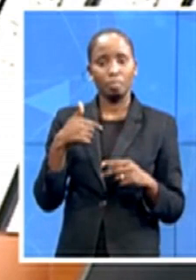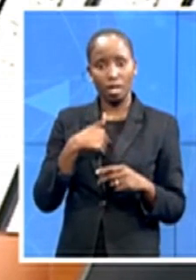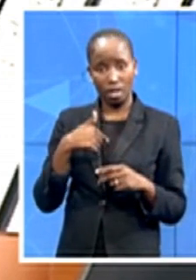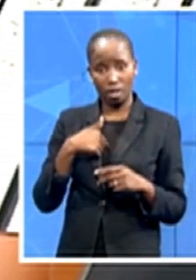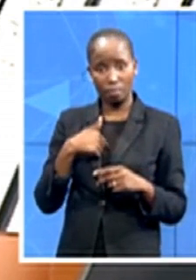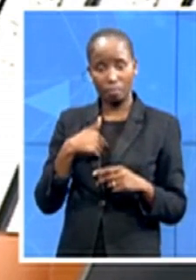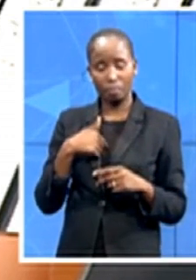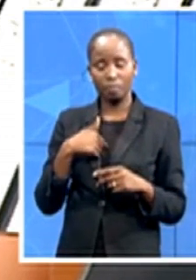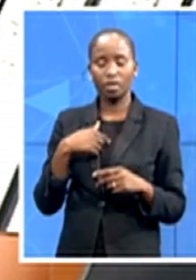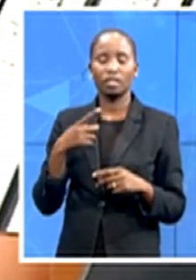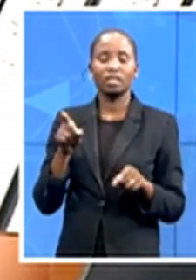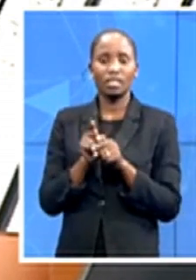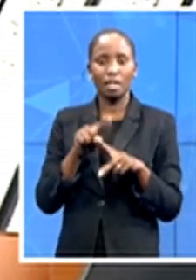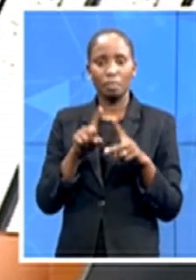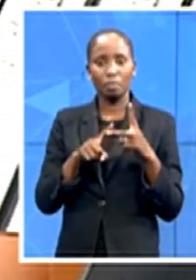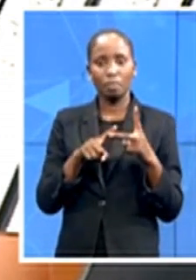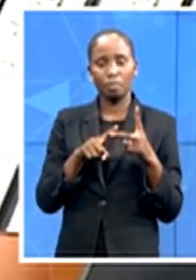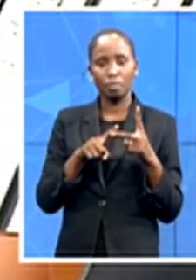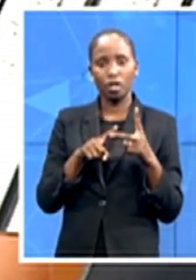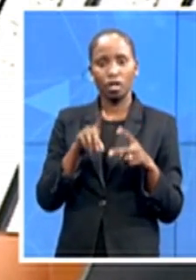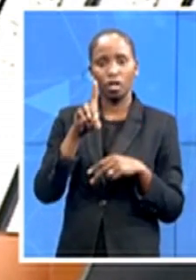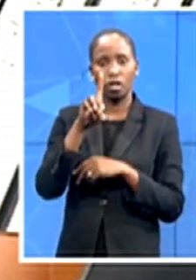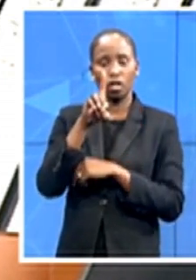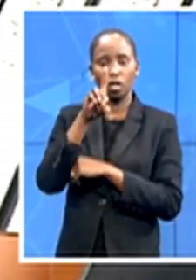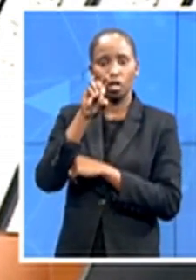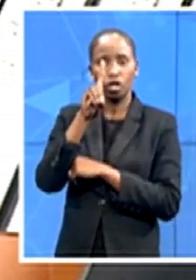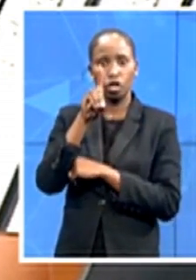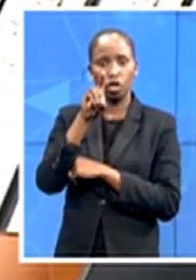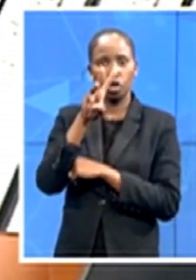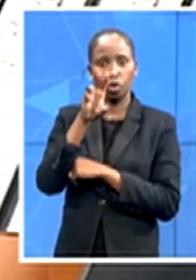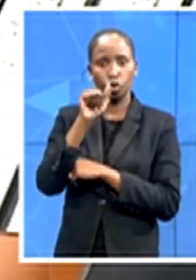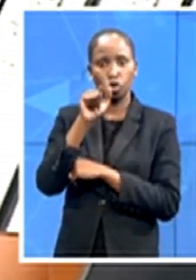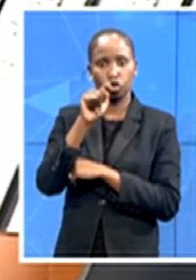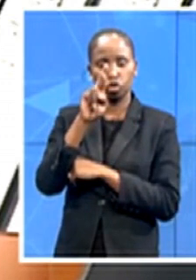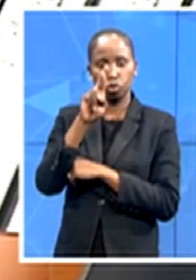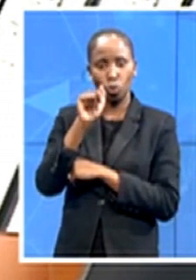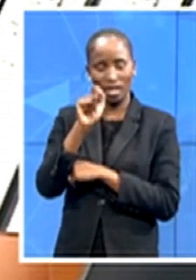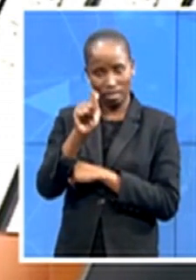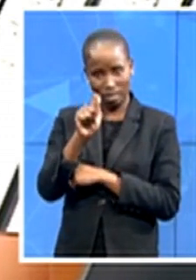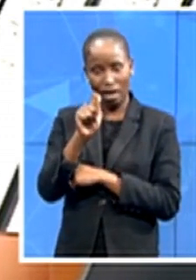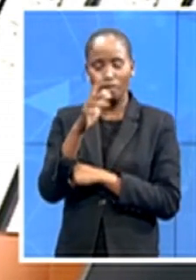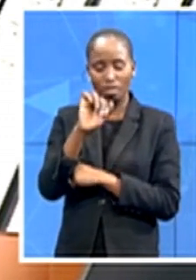appoint another person as the finance minister,